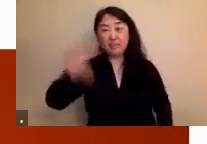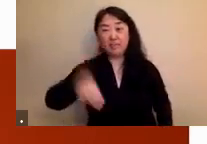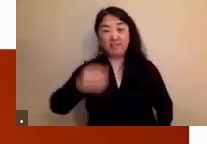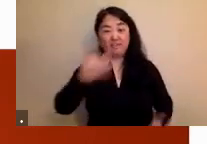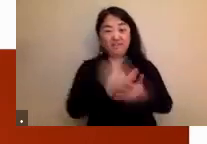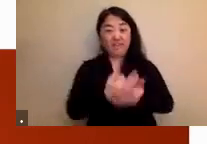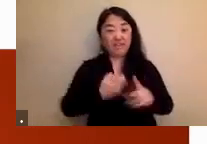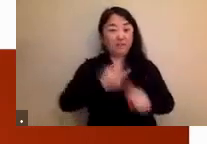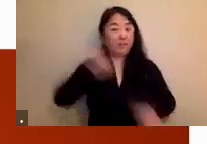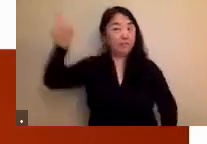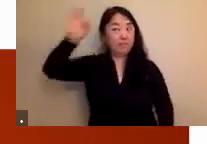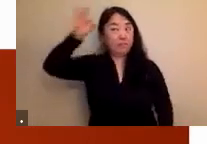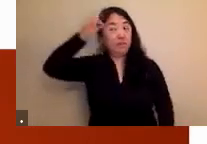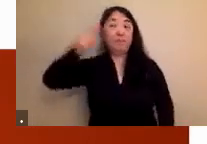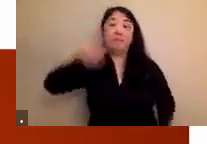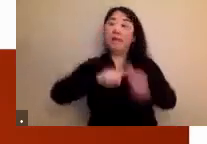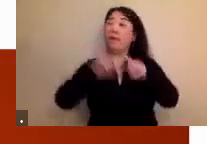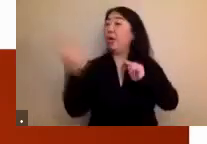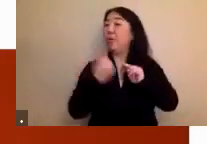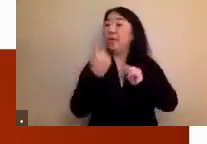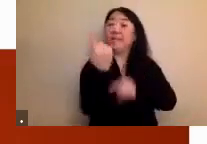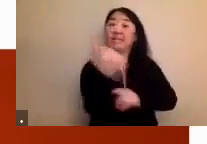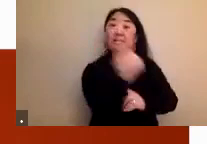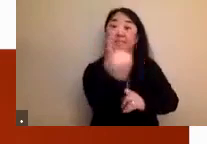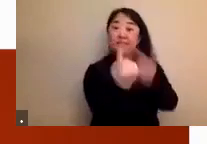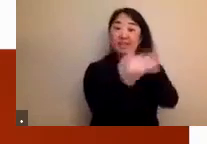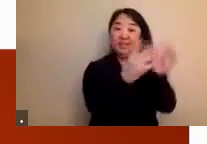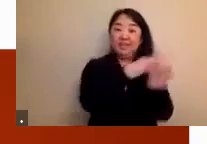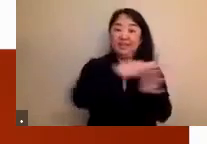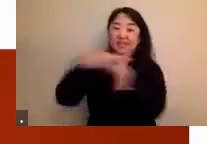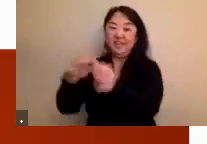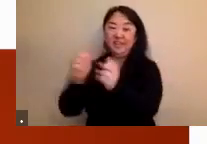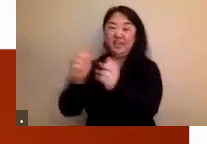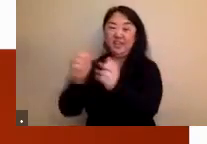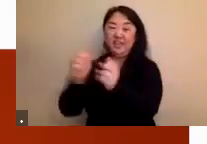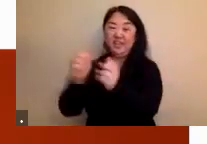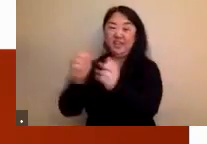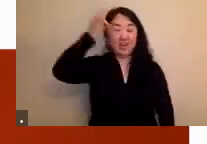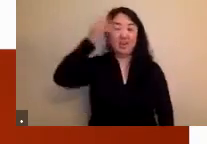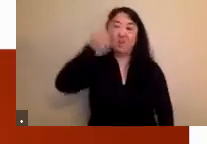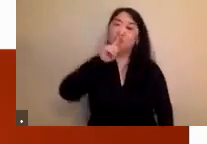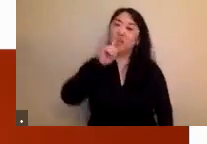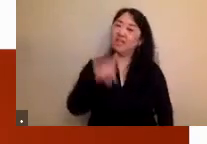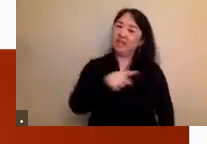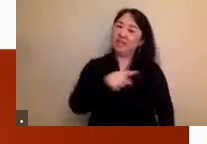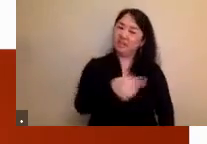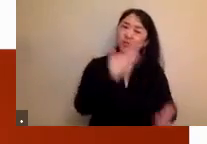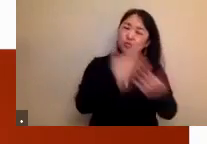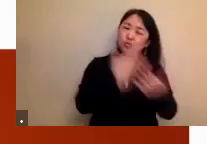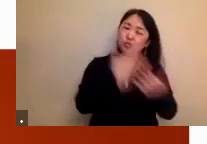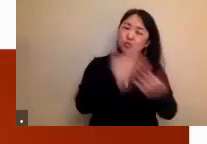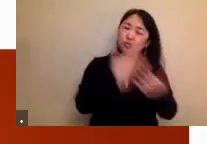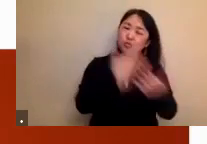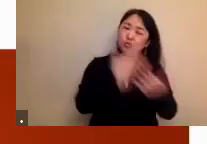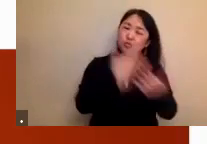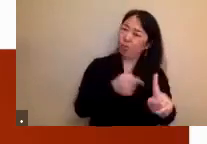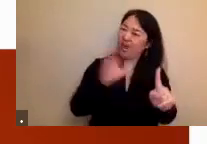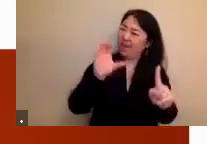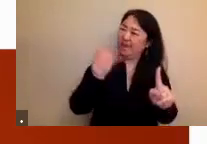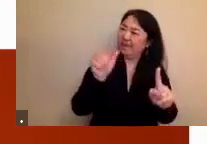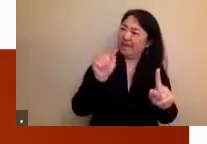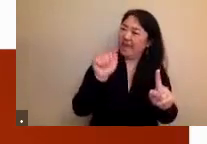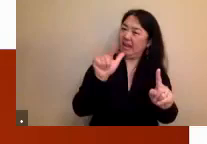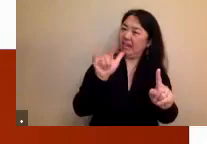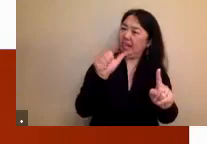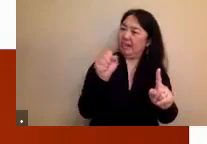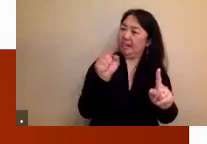connects them to it. So it's really it is a catalyst for ensuring that